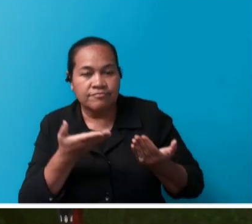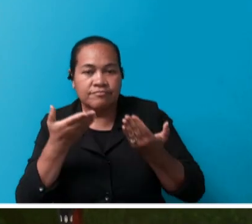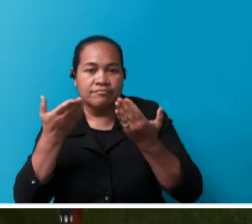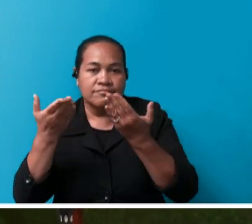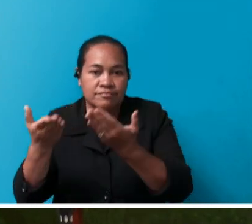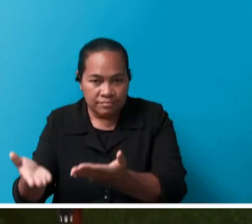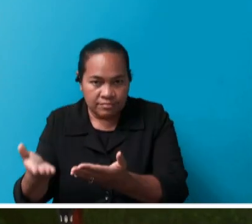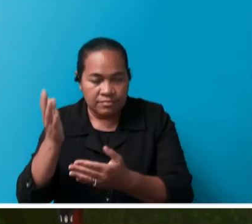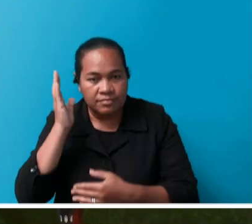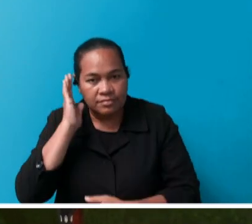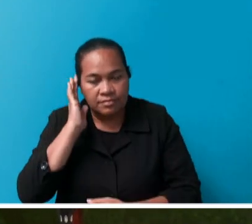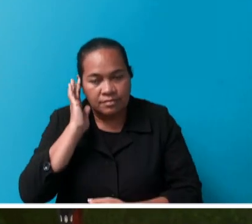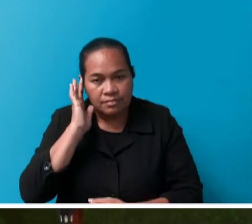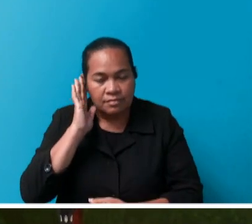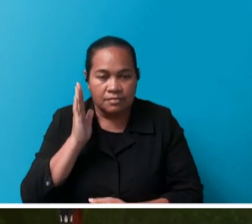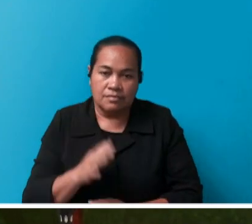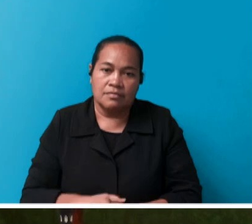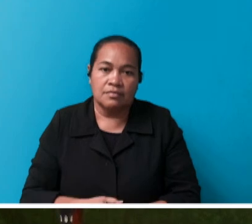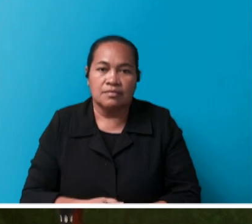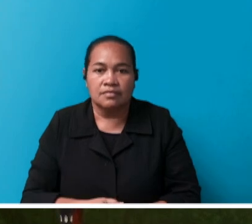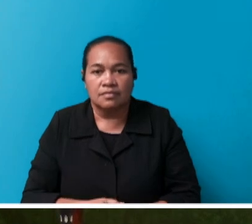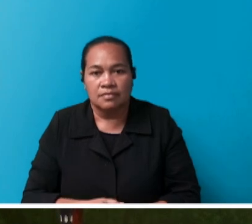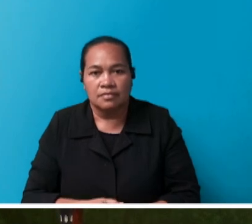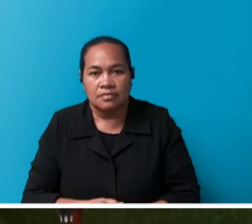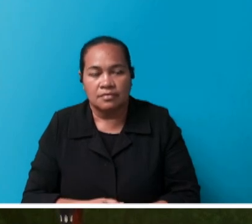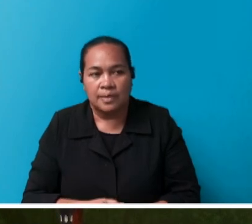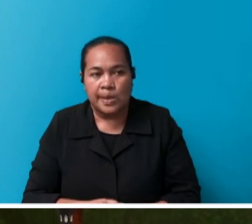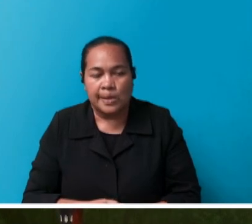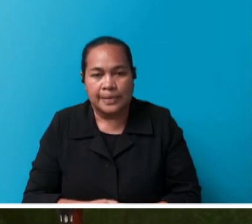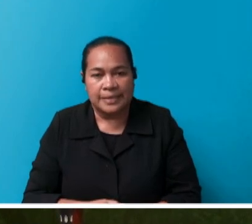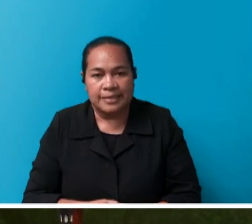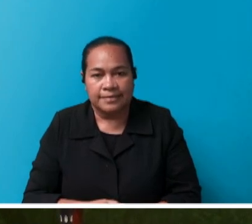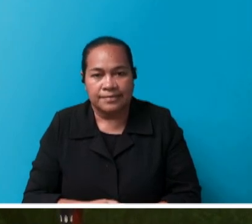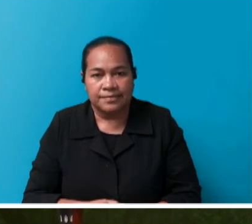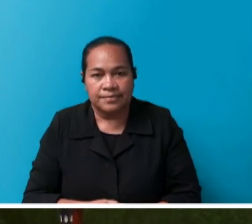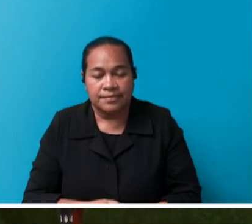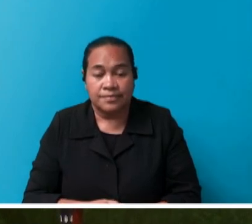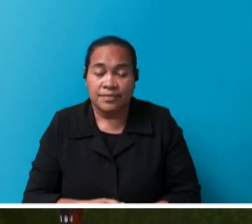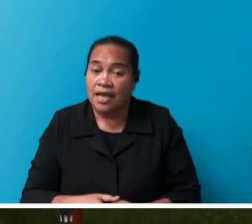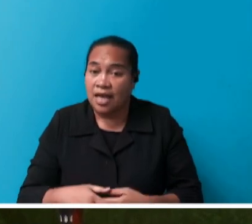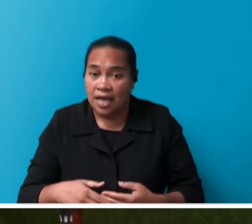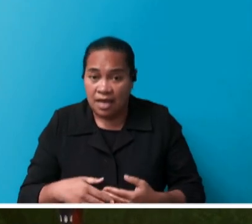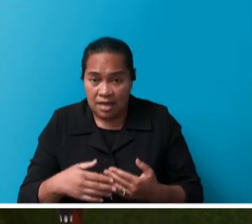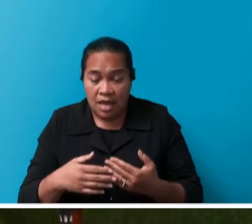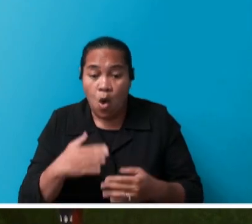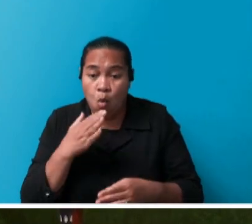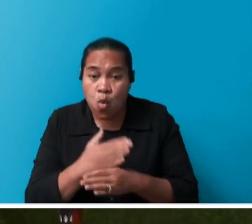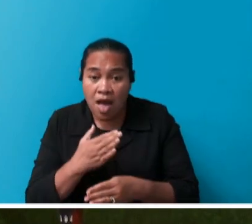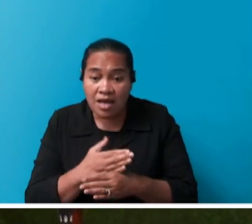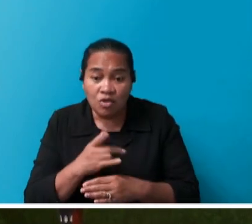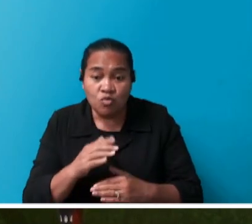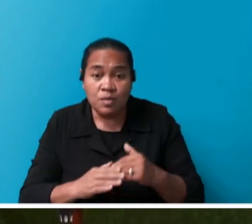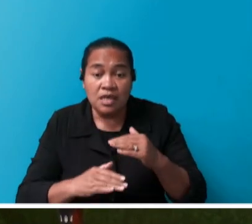that machine, the CT scan for the Northern Division, will also be commissioned then. Honorable Speaker, work on the construction